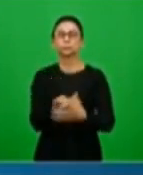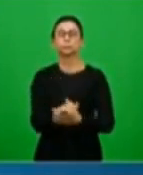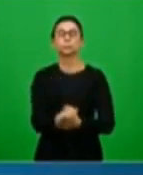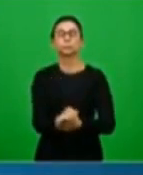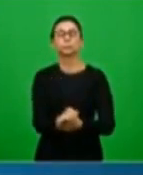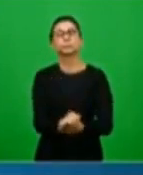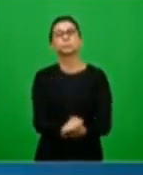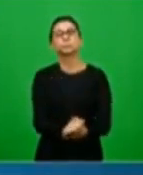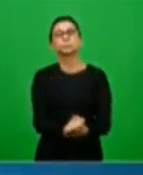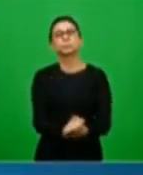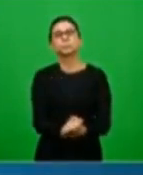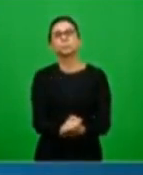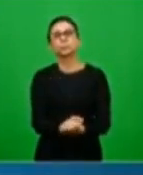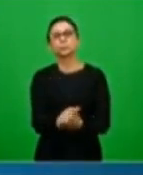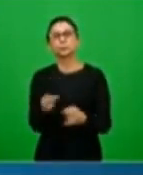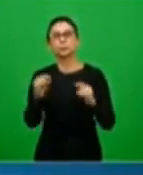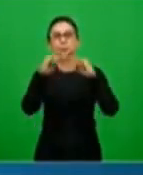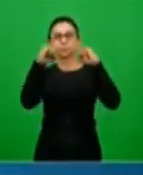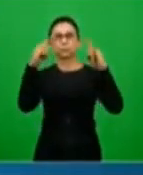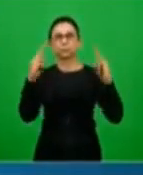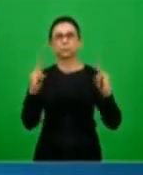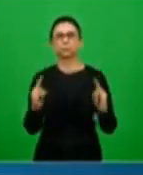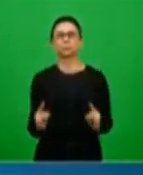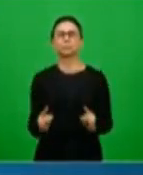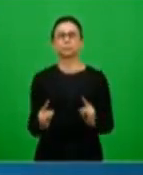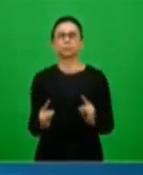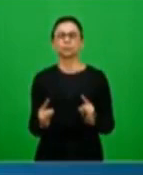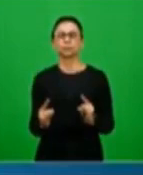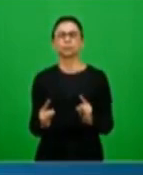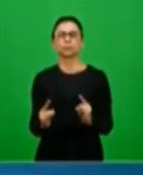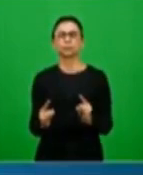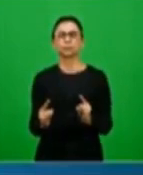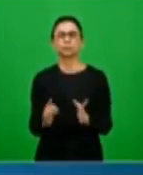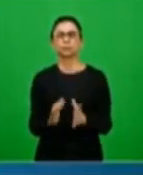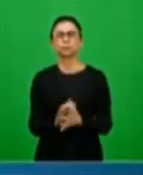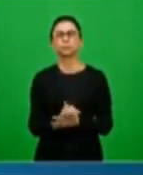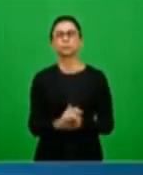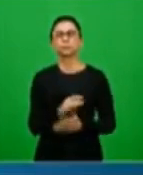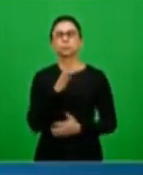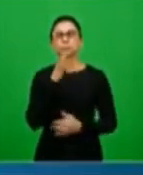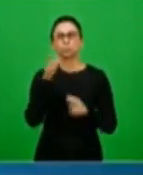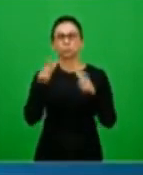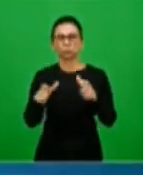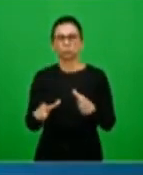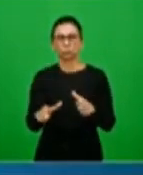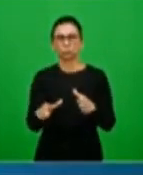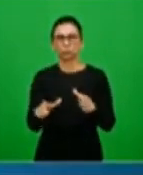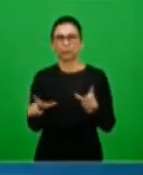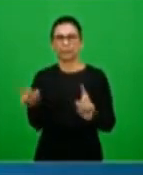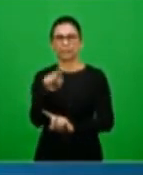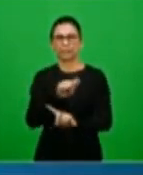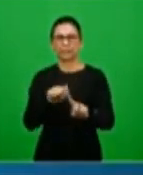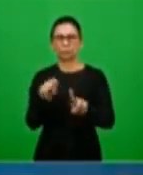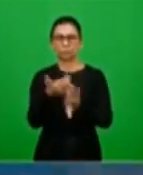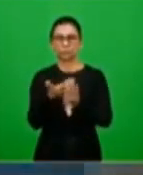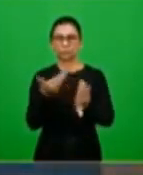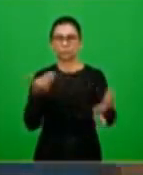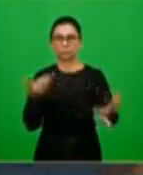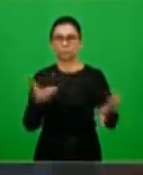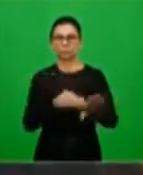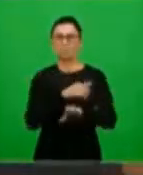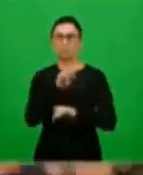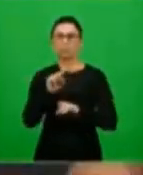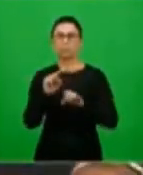And the first portion here of the tent of the congregation was called the holy place. The second